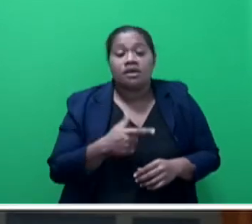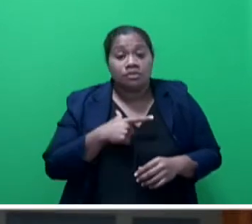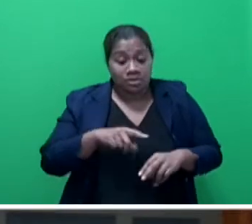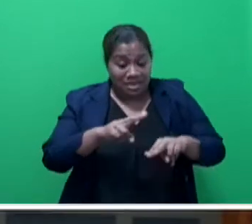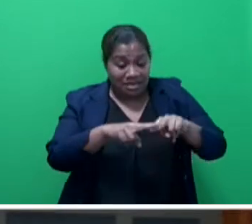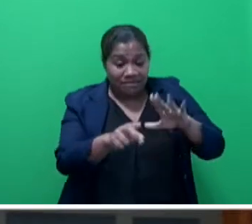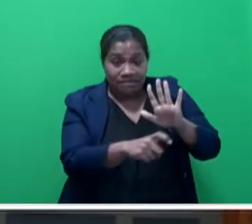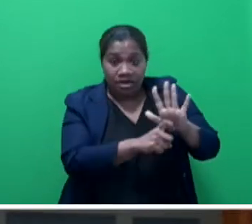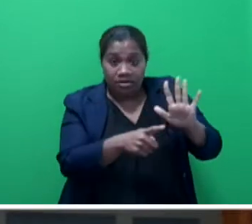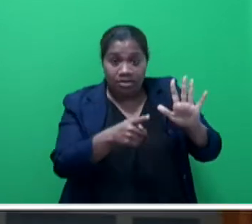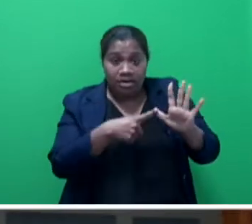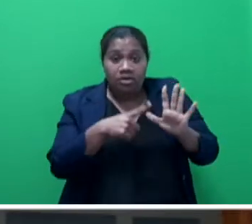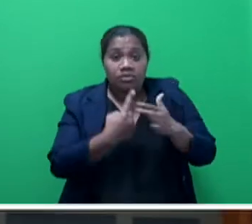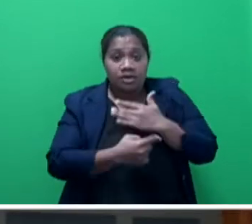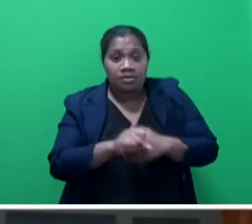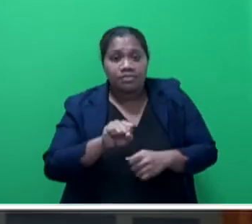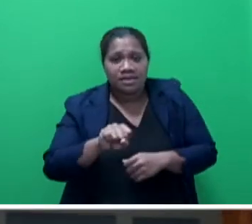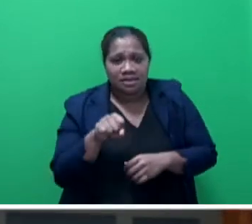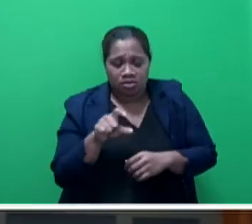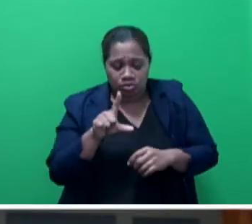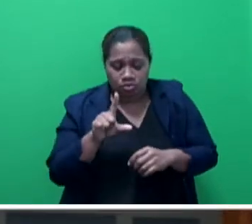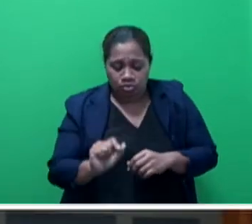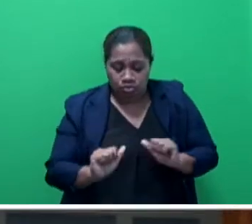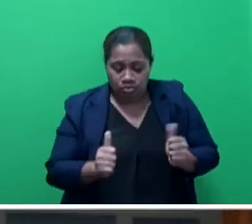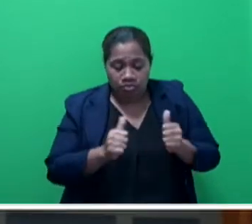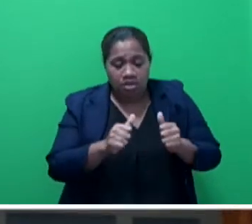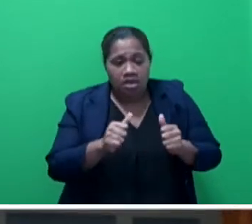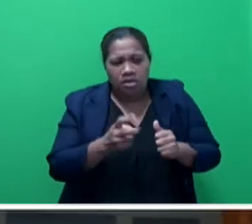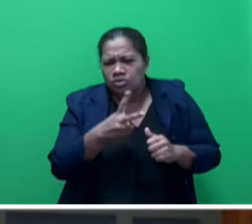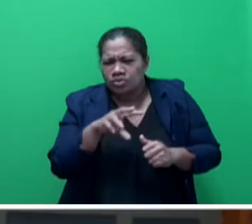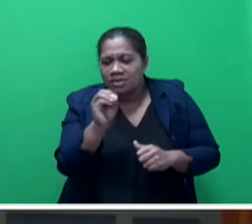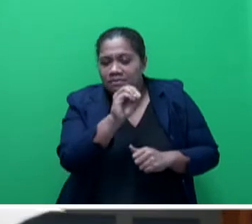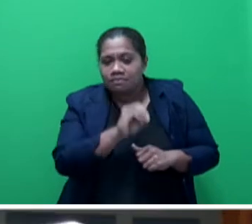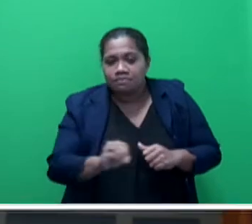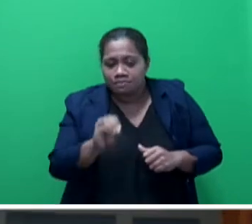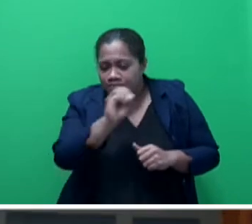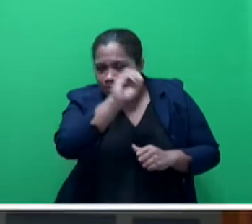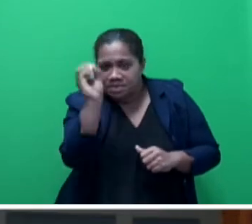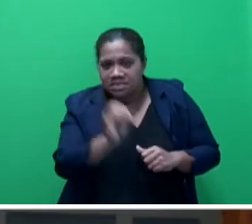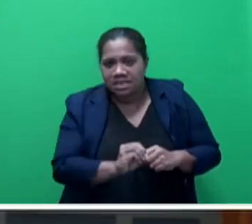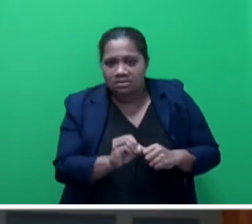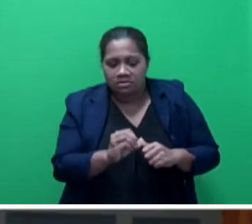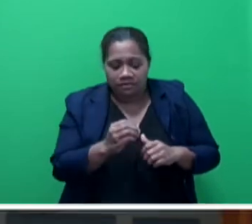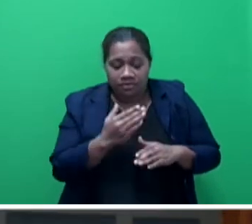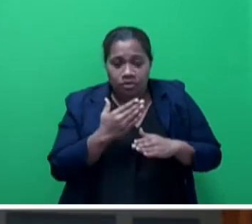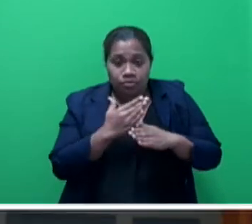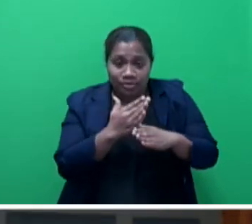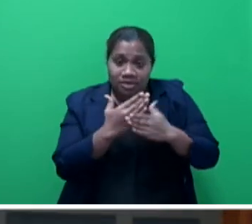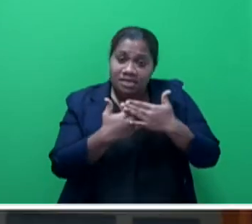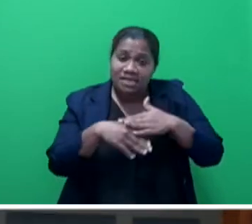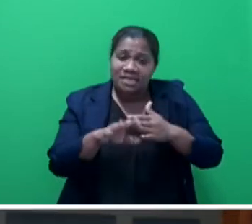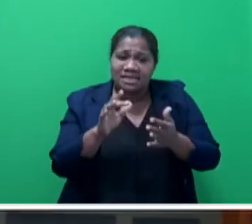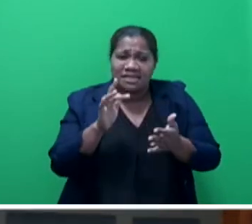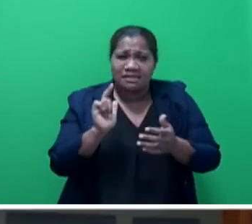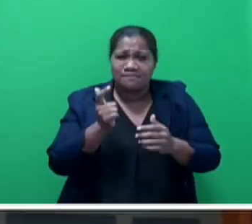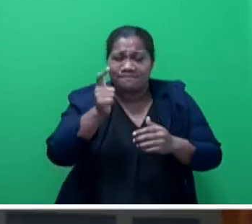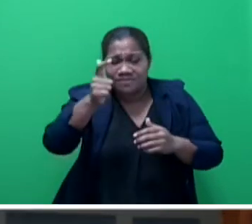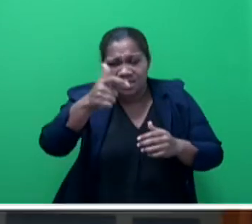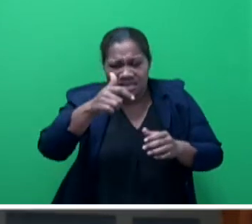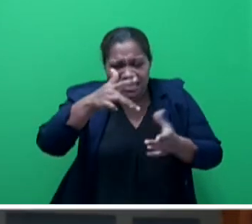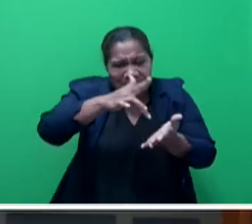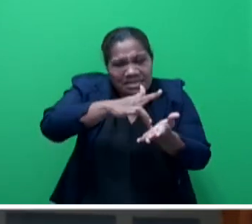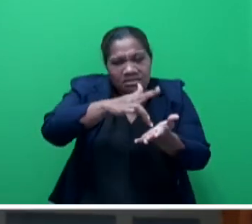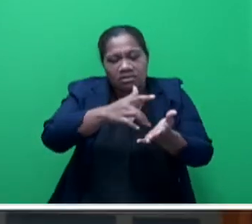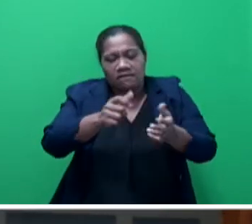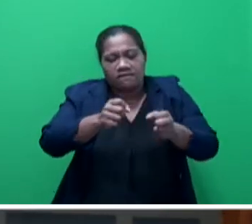complete about 20% of its survey works in the interior, in Vunualevu, and also in Viti Levu. And we